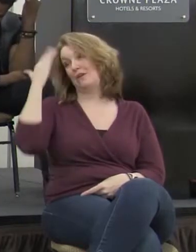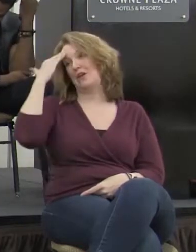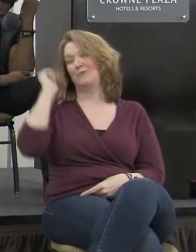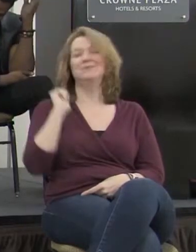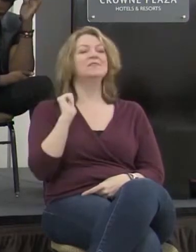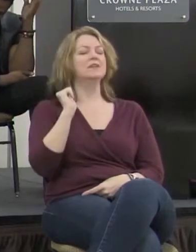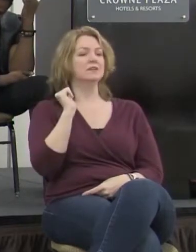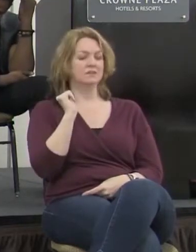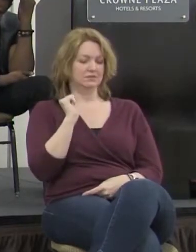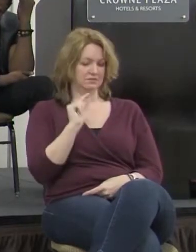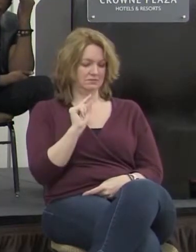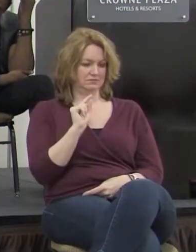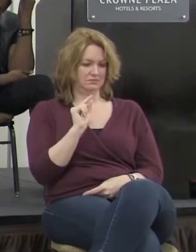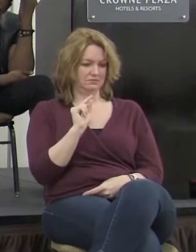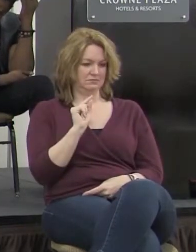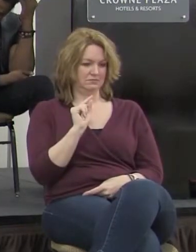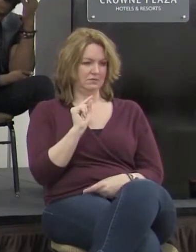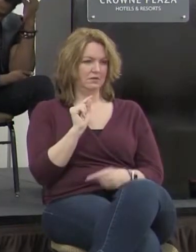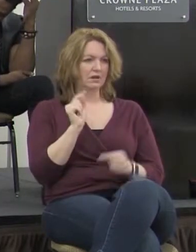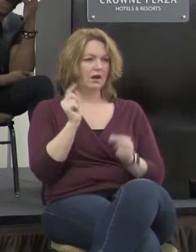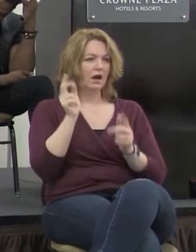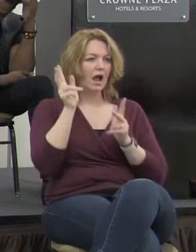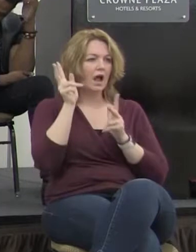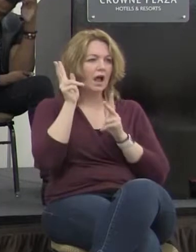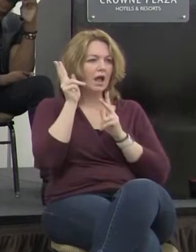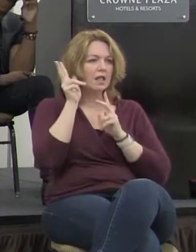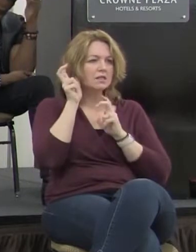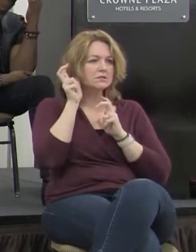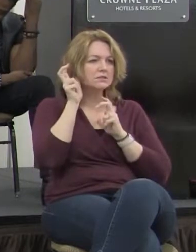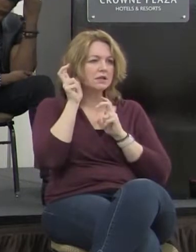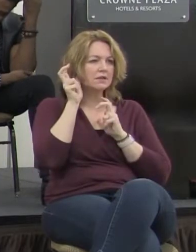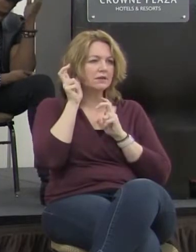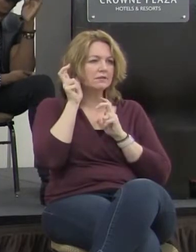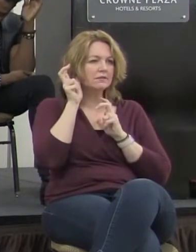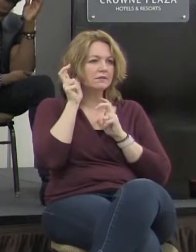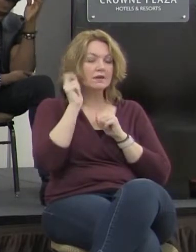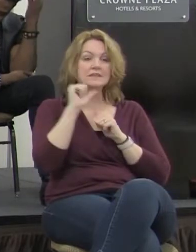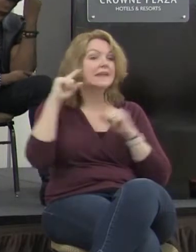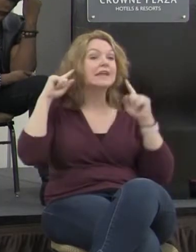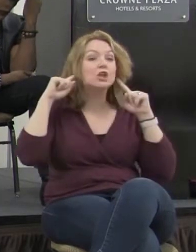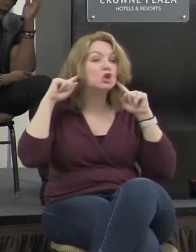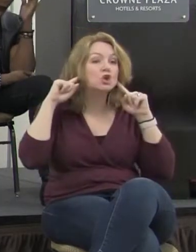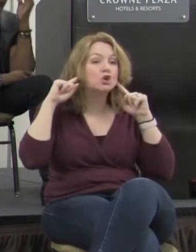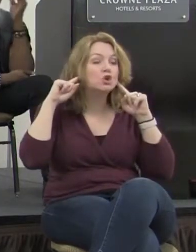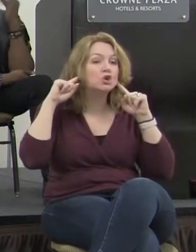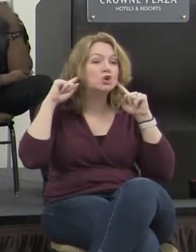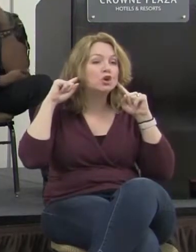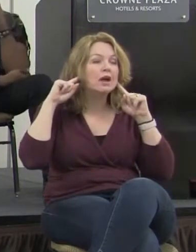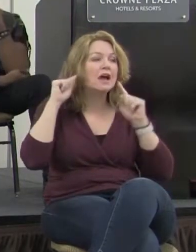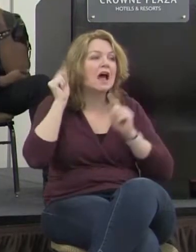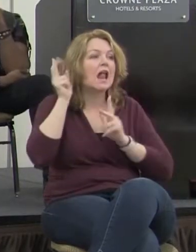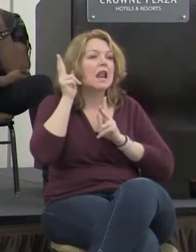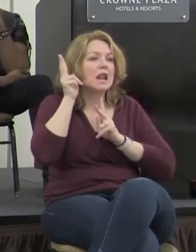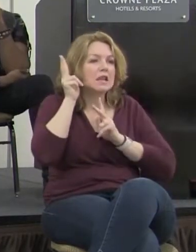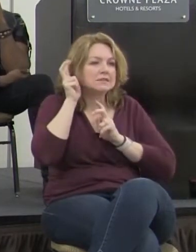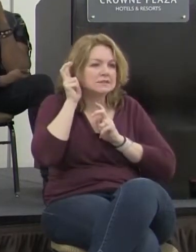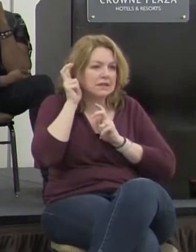First of all, we need you to listen. Notice I did not say hear. I said